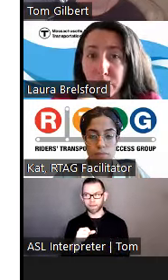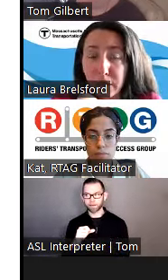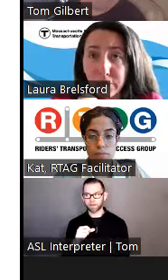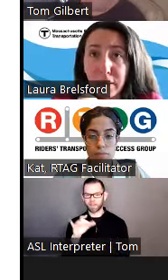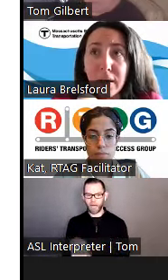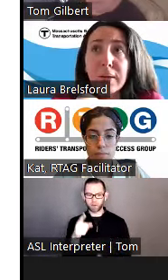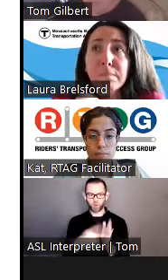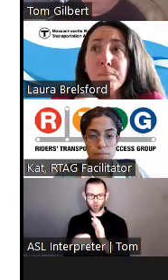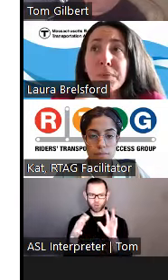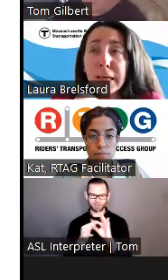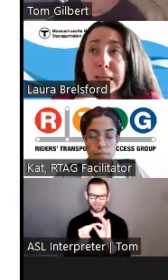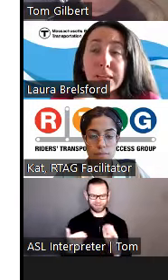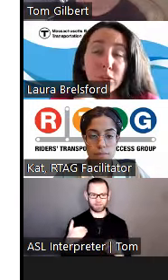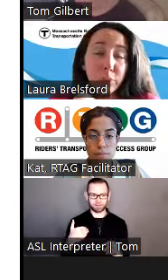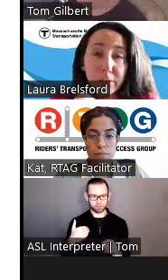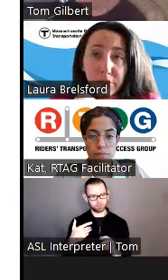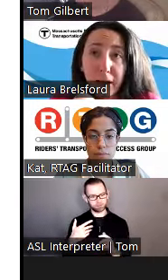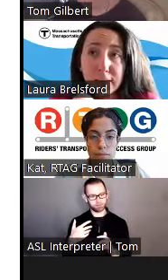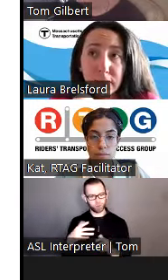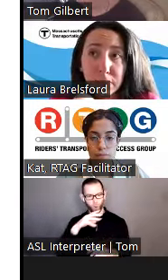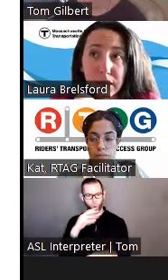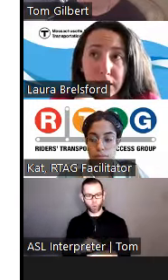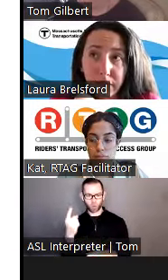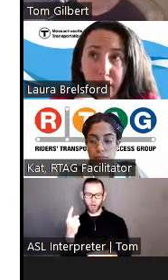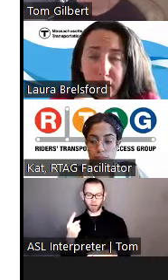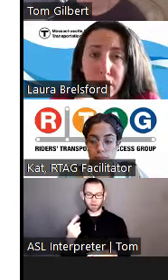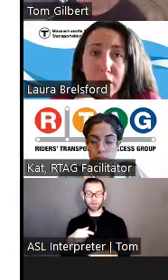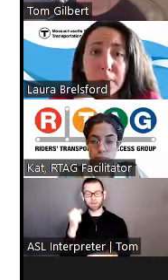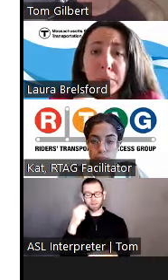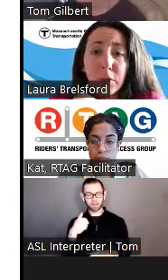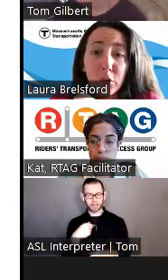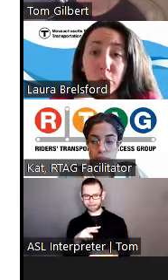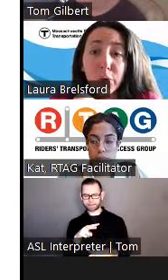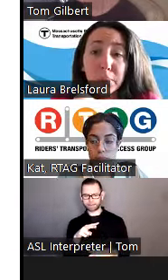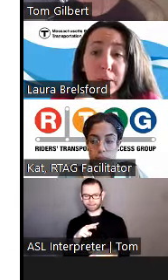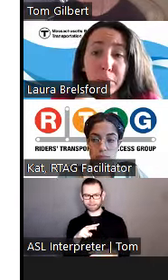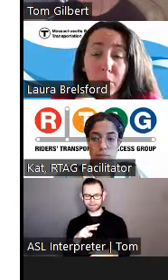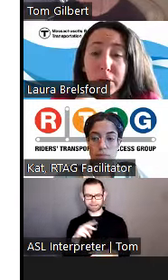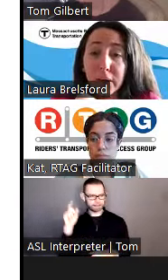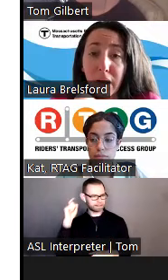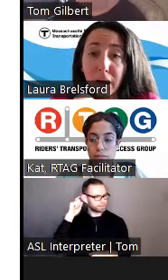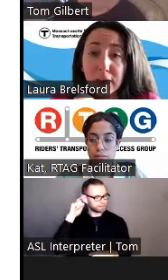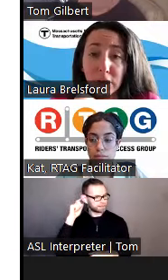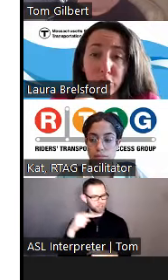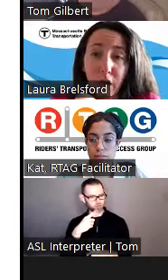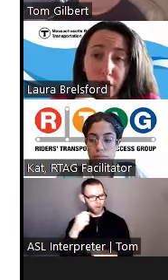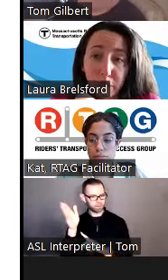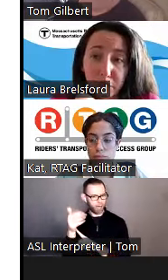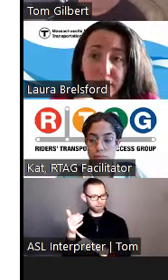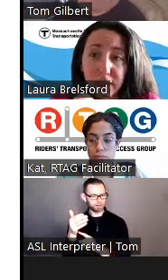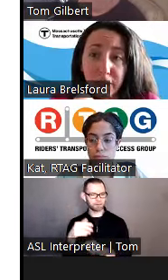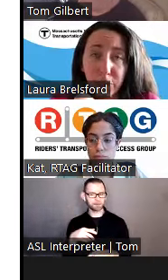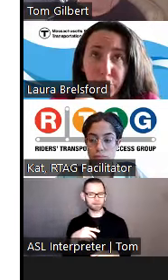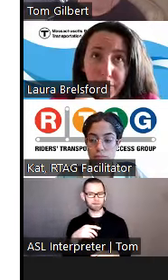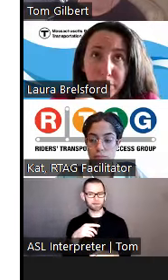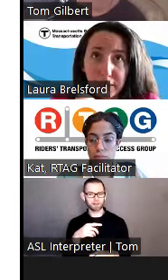struggling with. It is a red flag to me that you would be boarded on such a car,